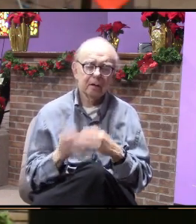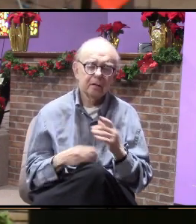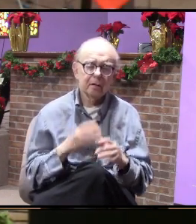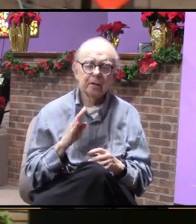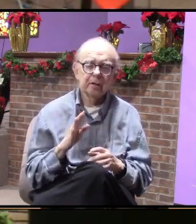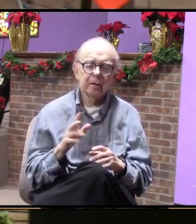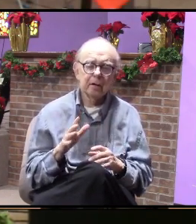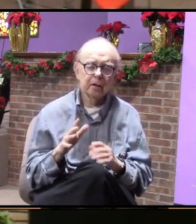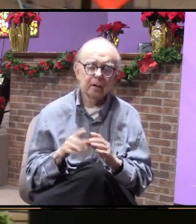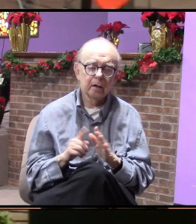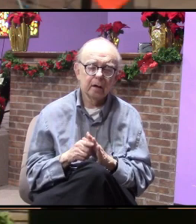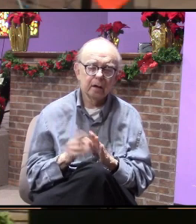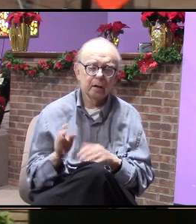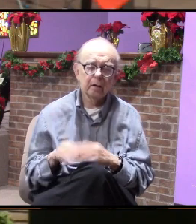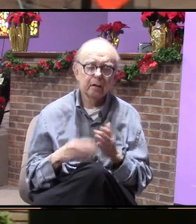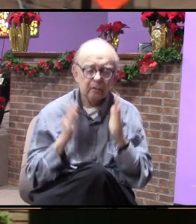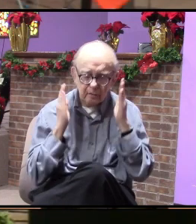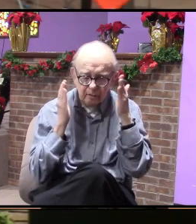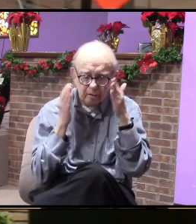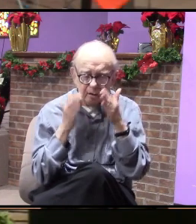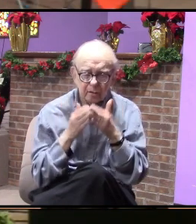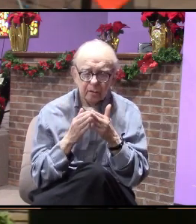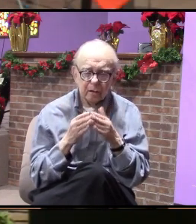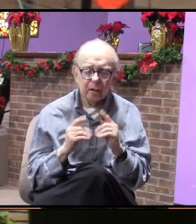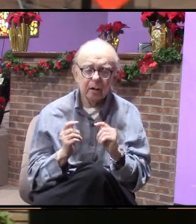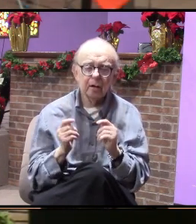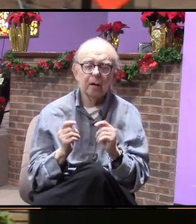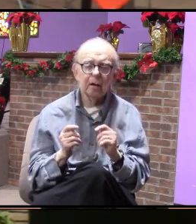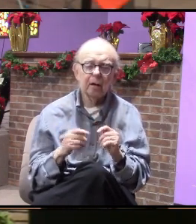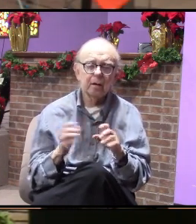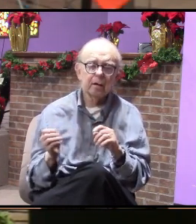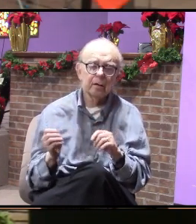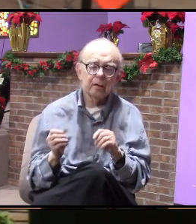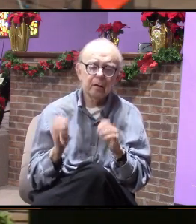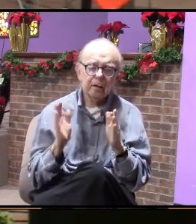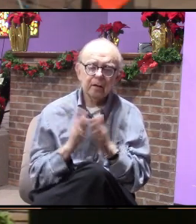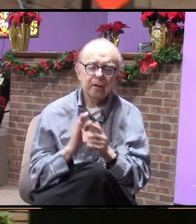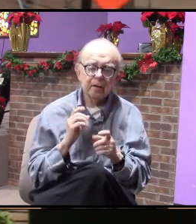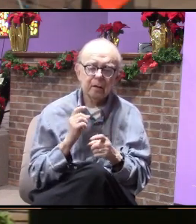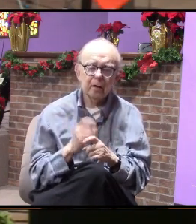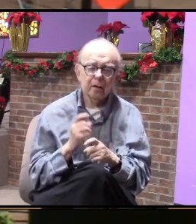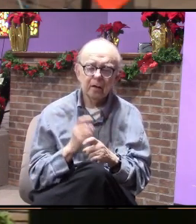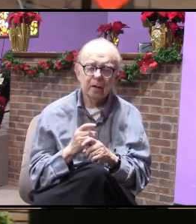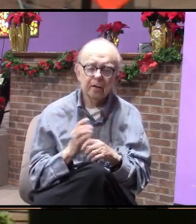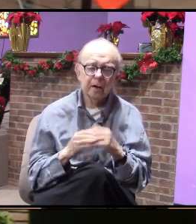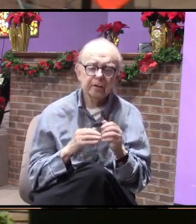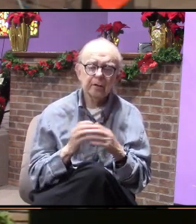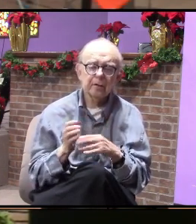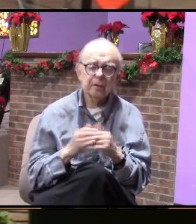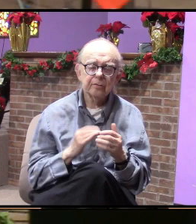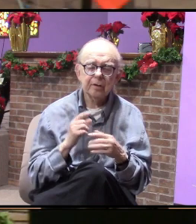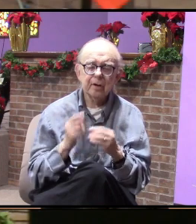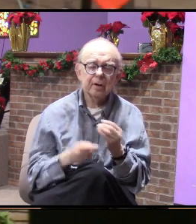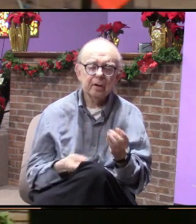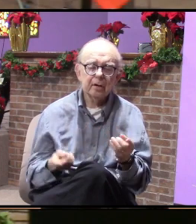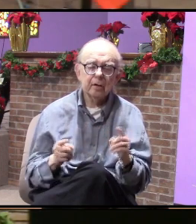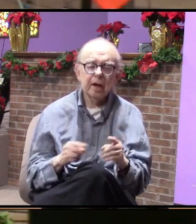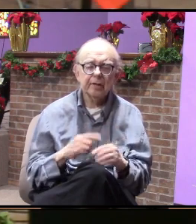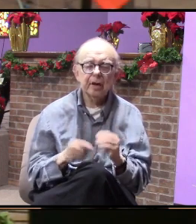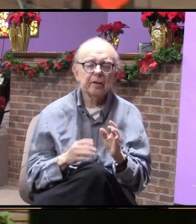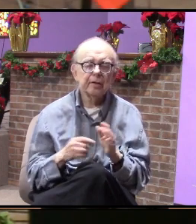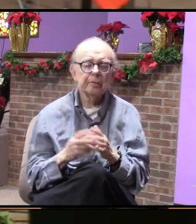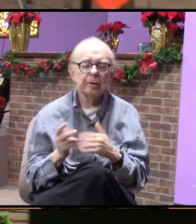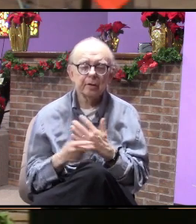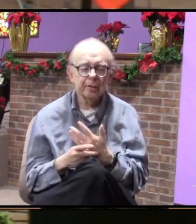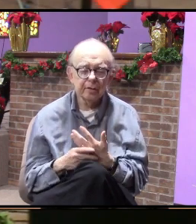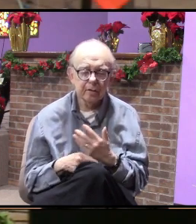45 minutes, they're all engrossed in trying to take that little teaser and build it to a climax where at the end of the show.